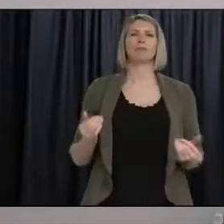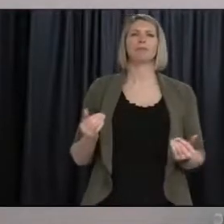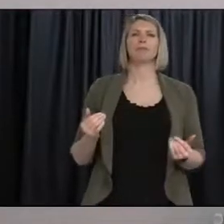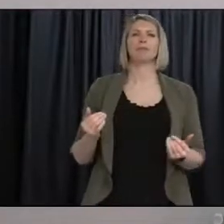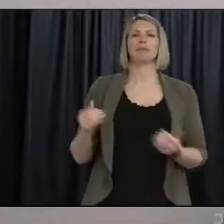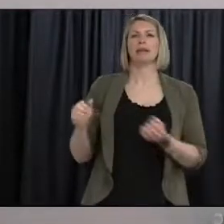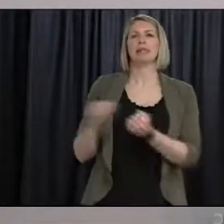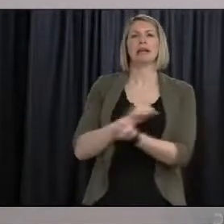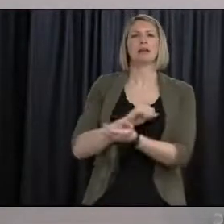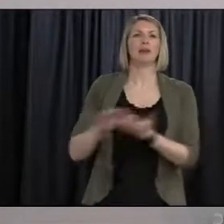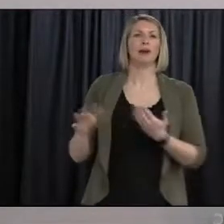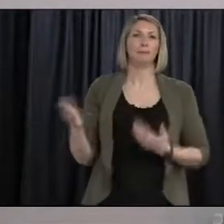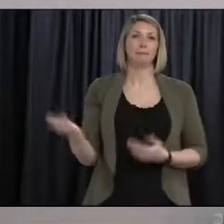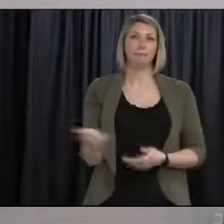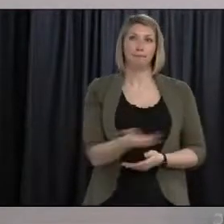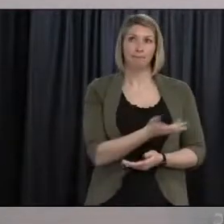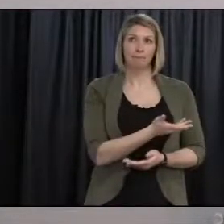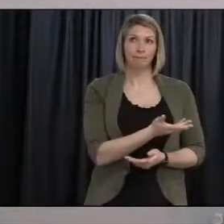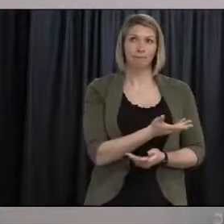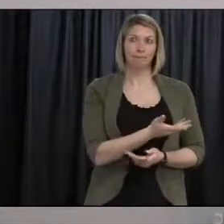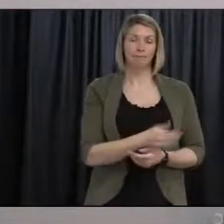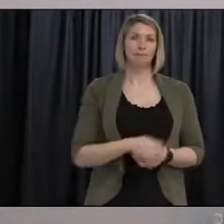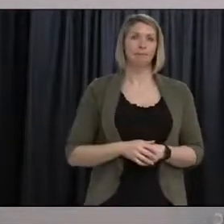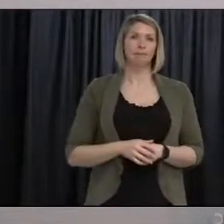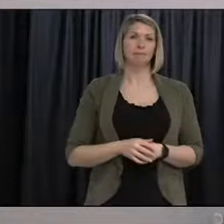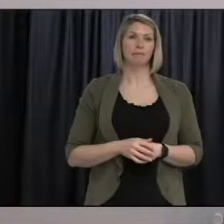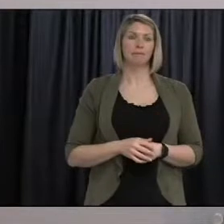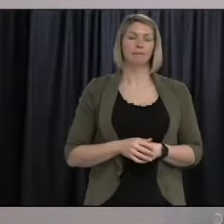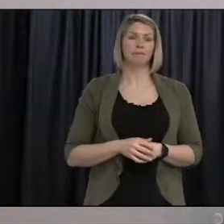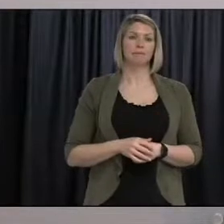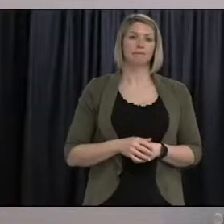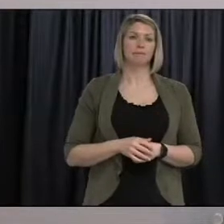Peter Jackson with The Telegram. Do you have a final question?